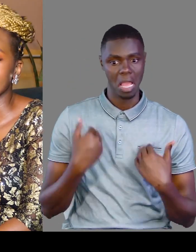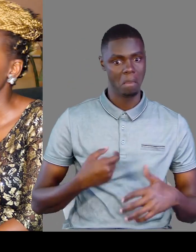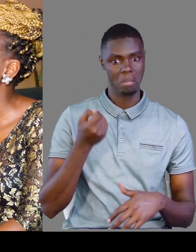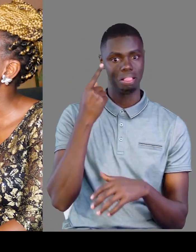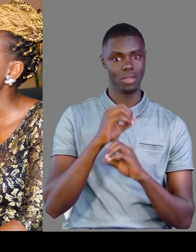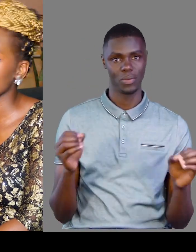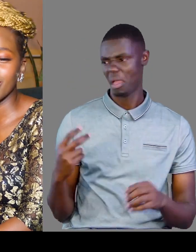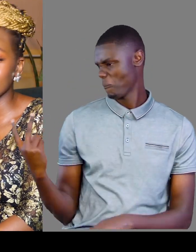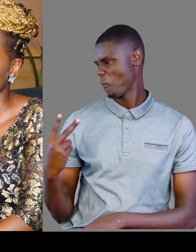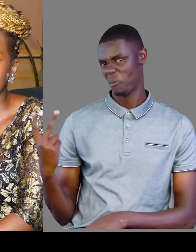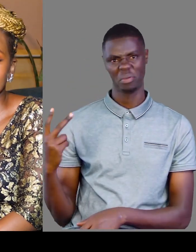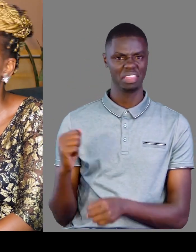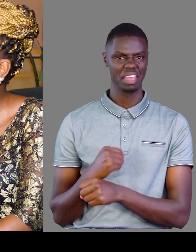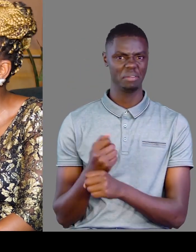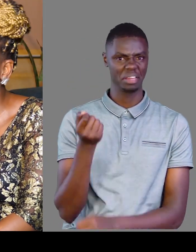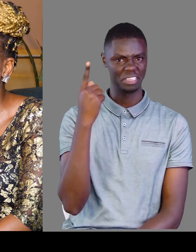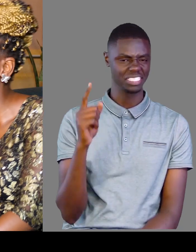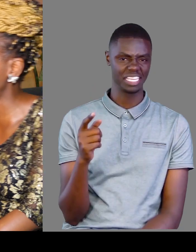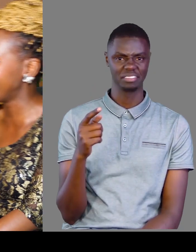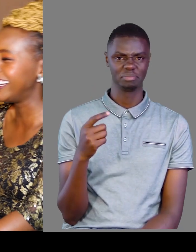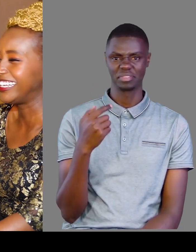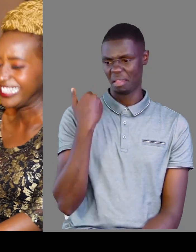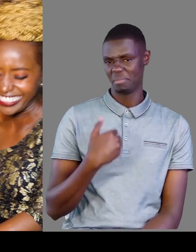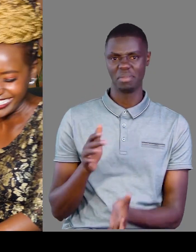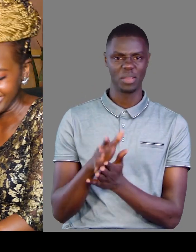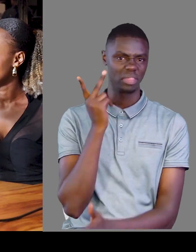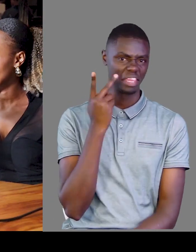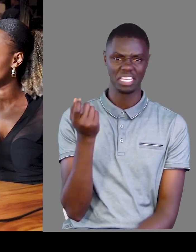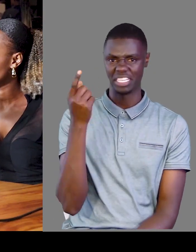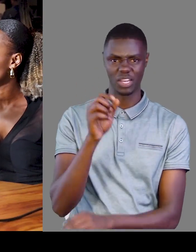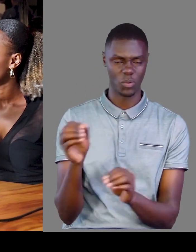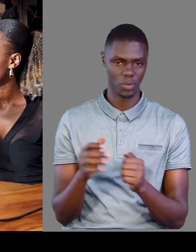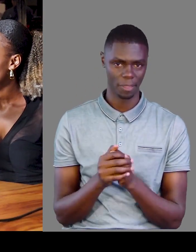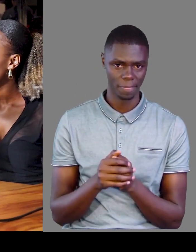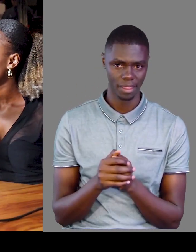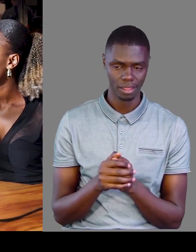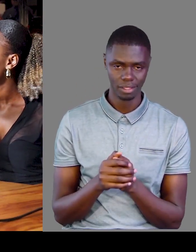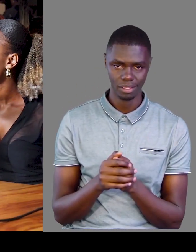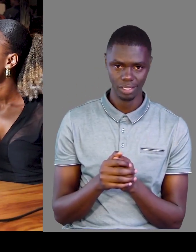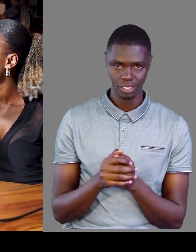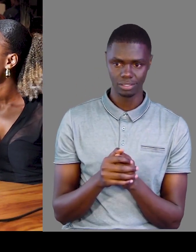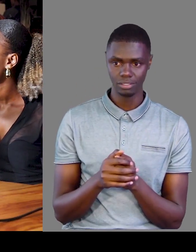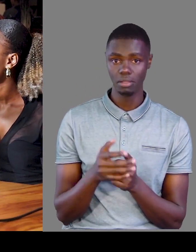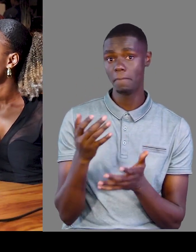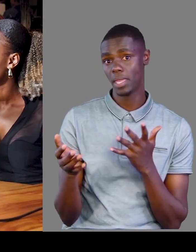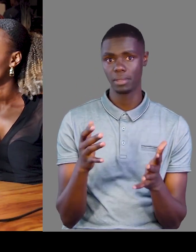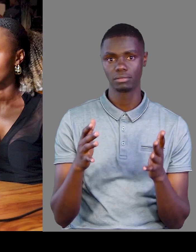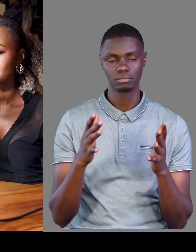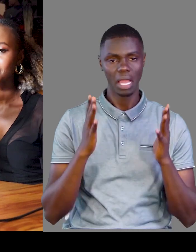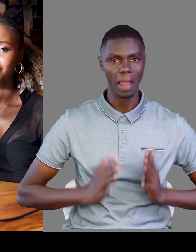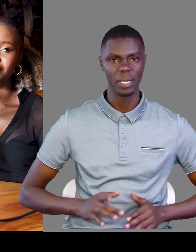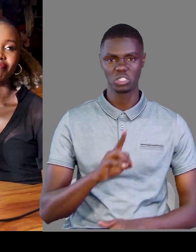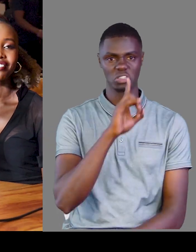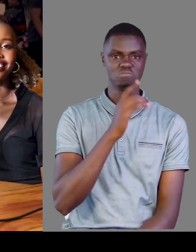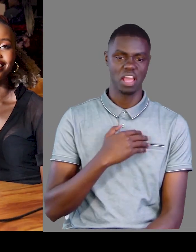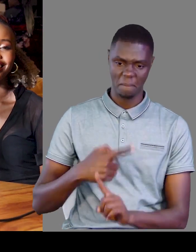Kendi hatuwezi relate. Shida ni unaona kwako anaweza kwa mwanaume mgamu kweli, lakini